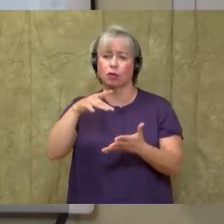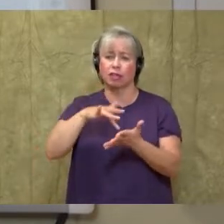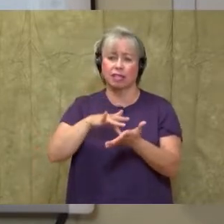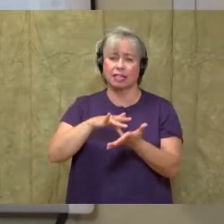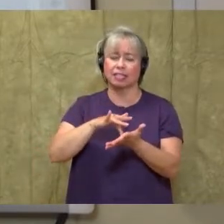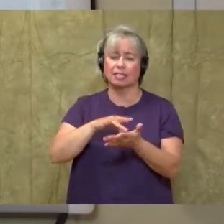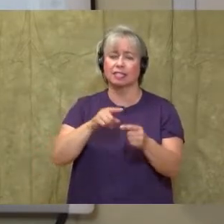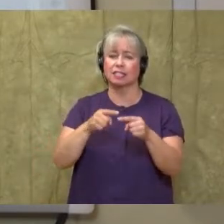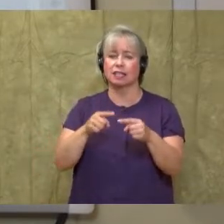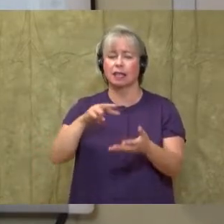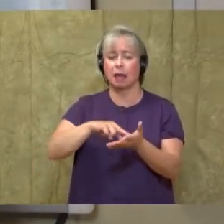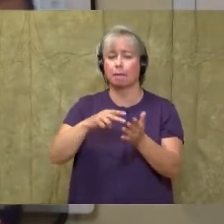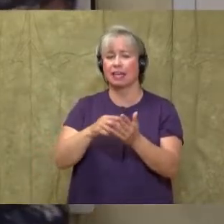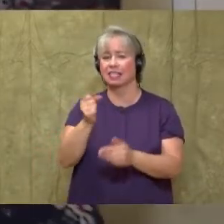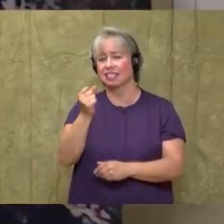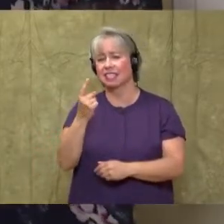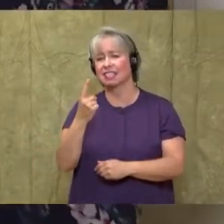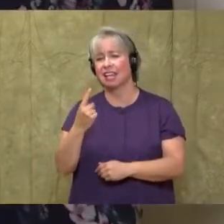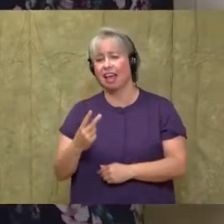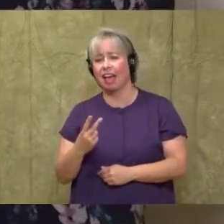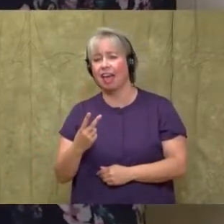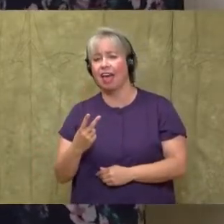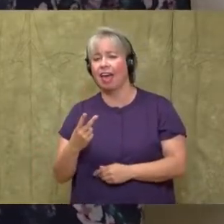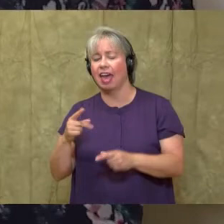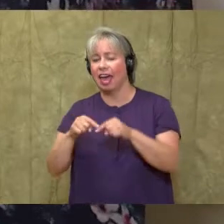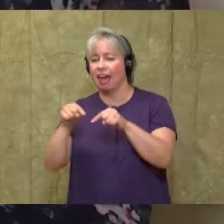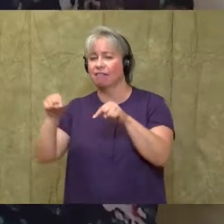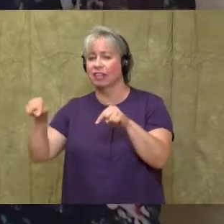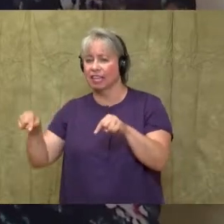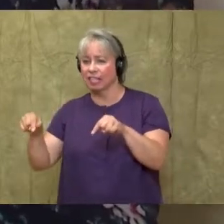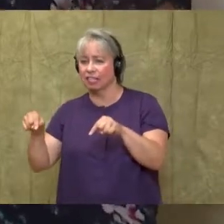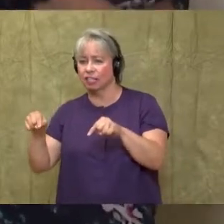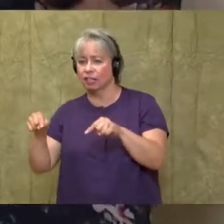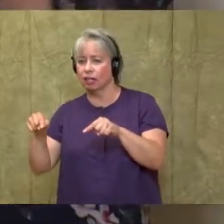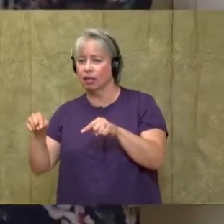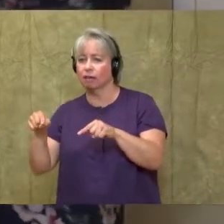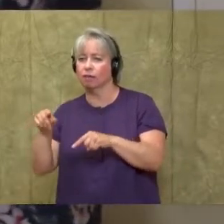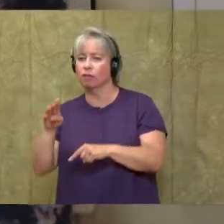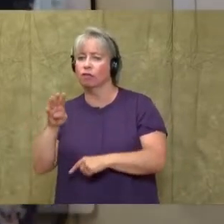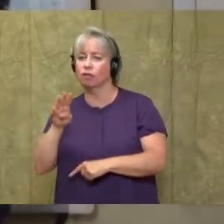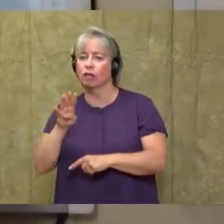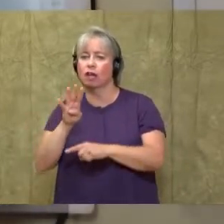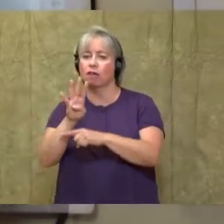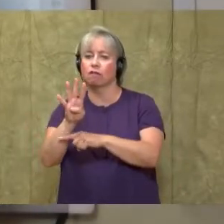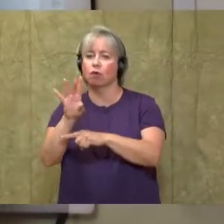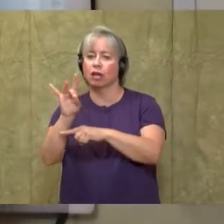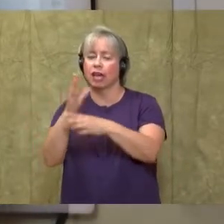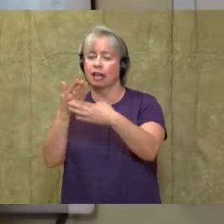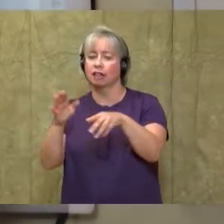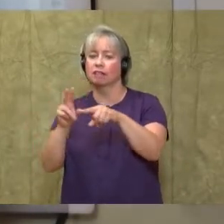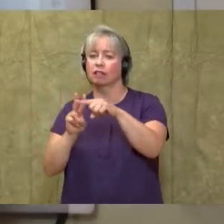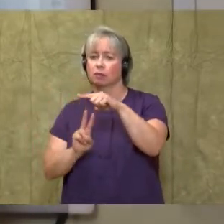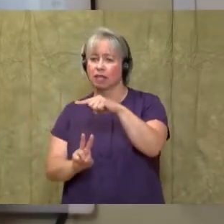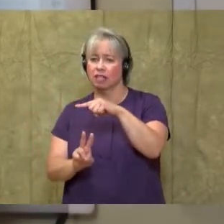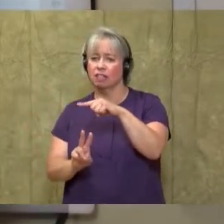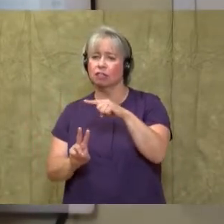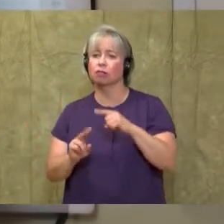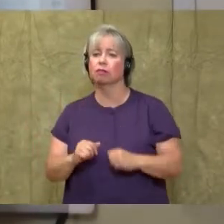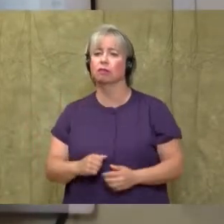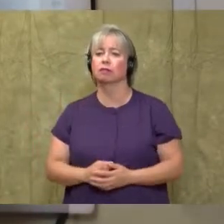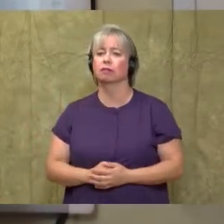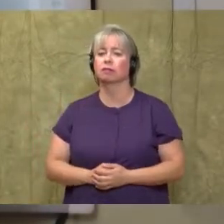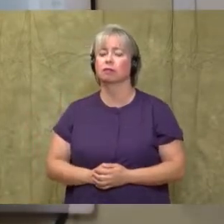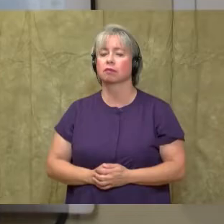half of the distance, the midpoint, half of the distance between 48. And half of 48,